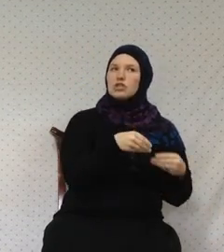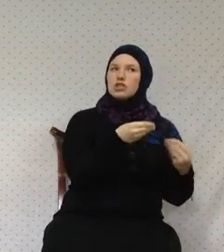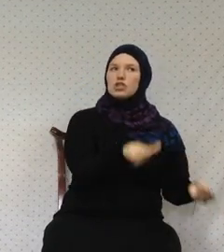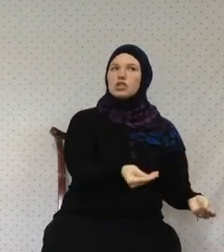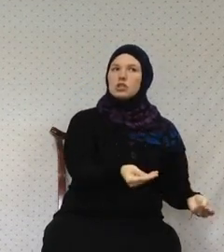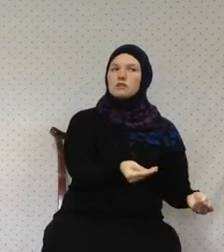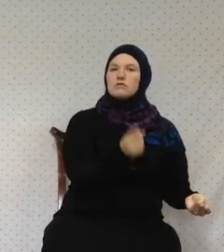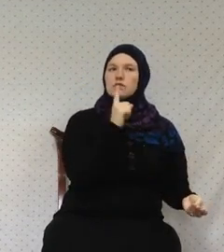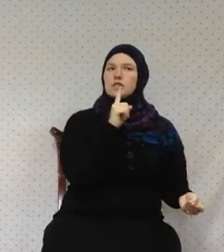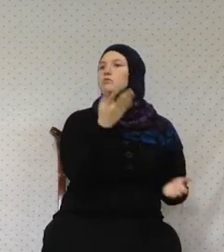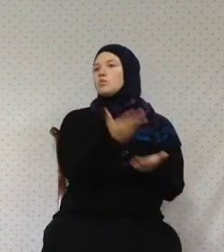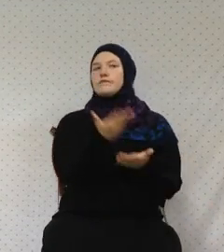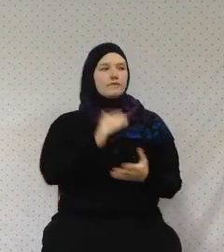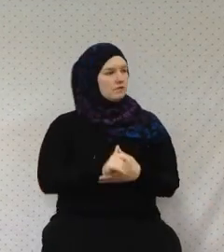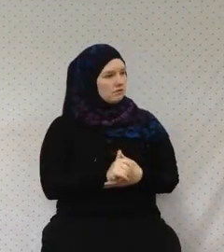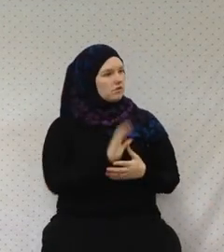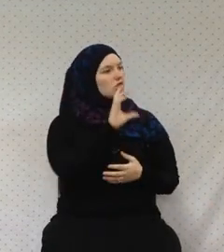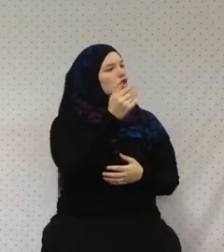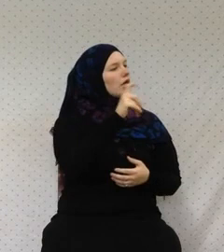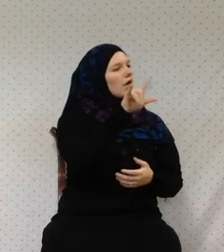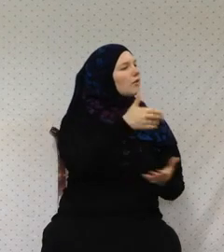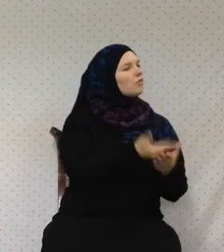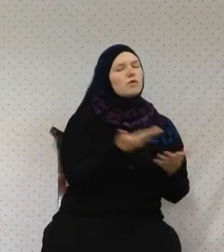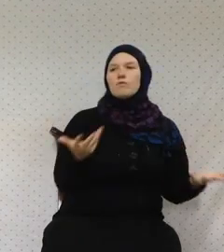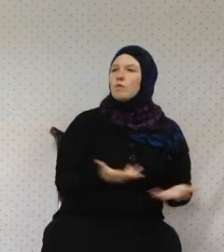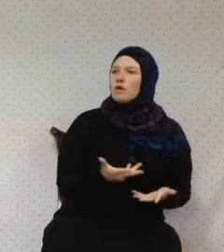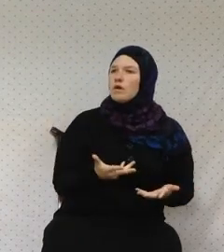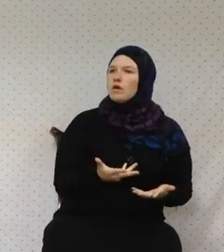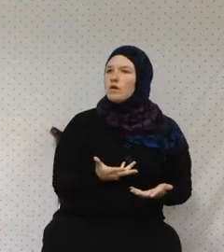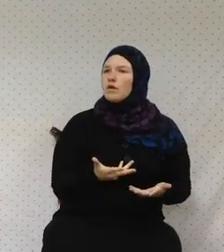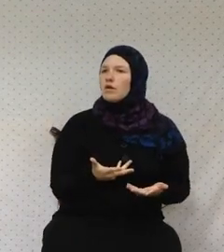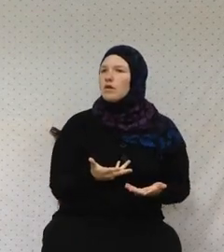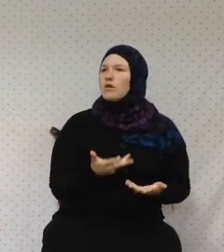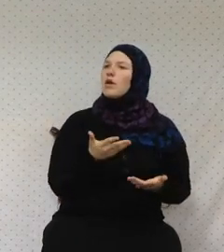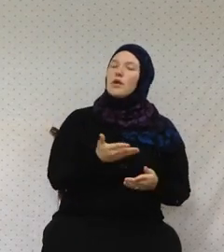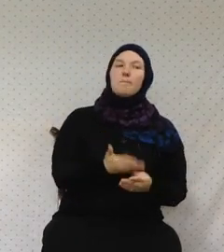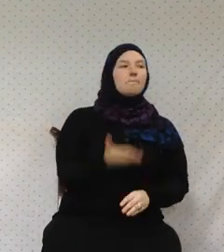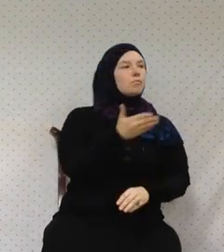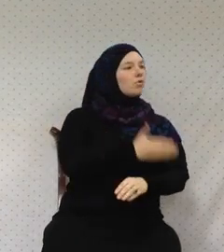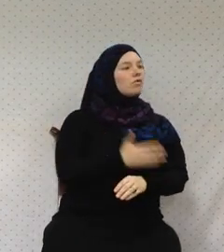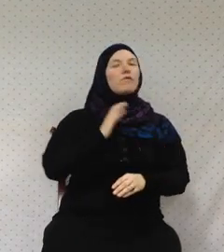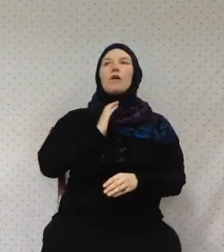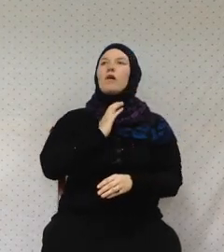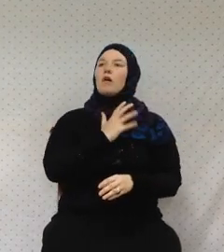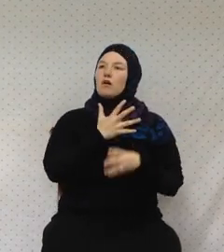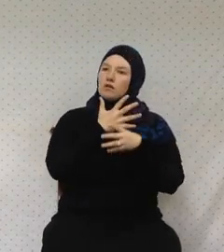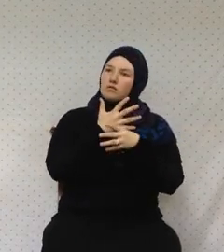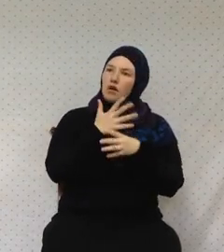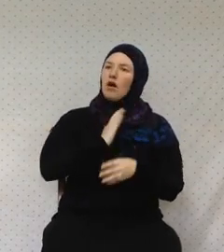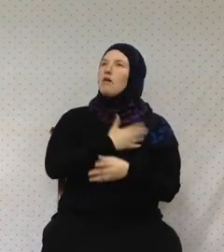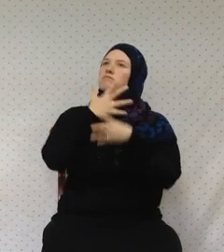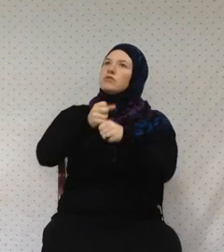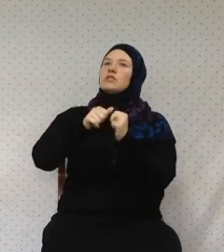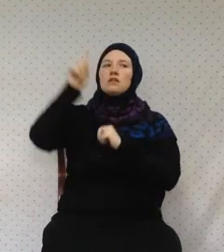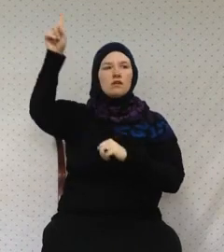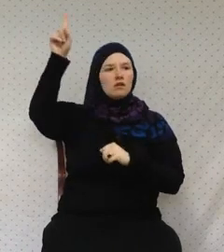Charity is a proof. What does charity prove? It proves our trust of Allah. That you trust Allah